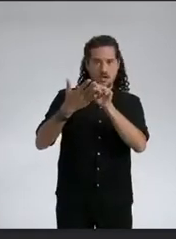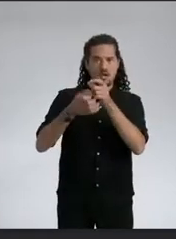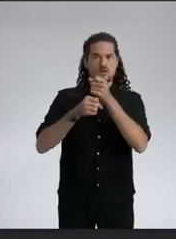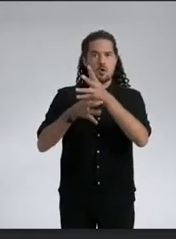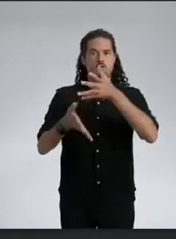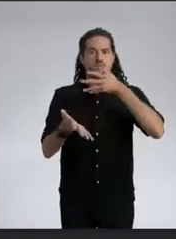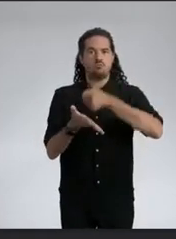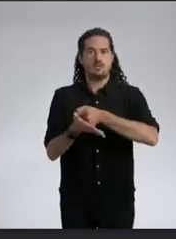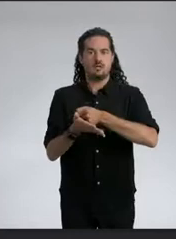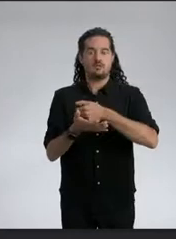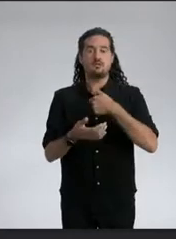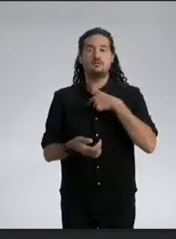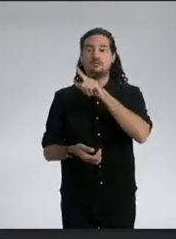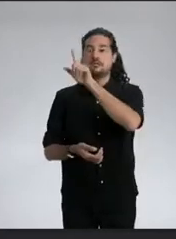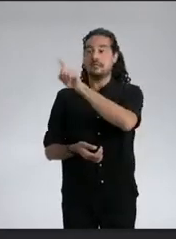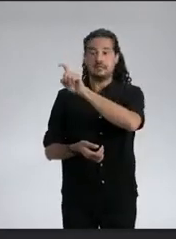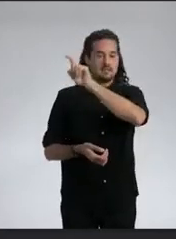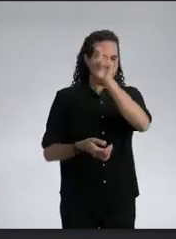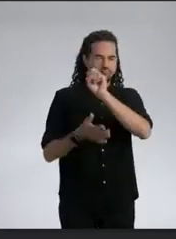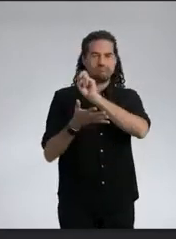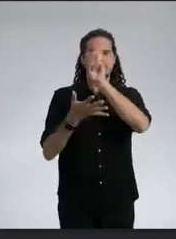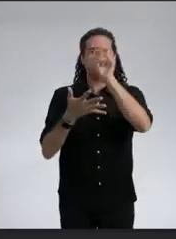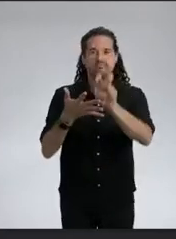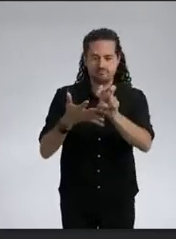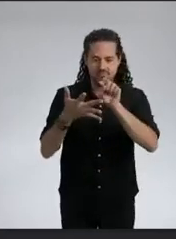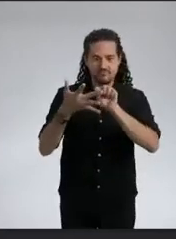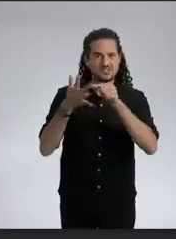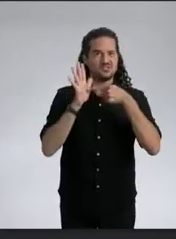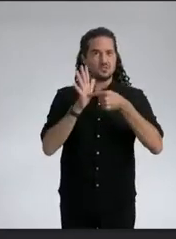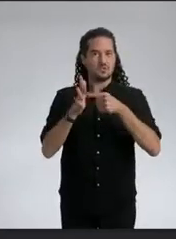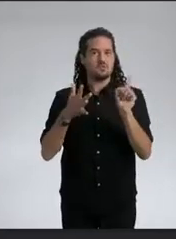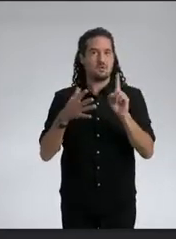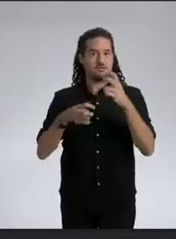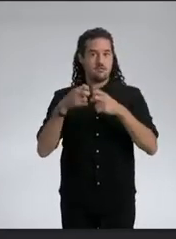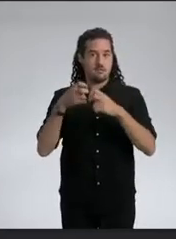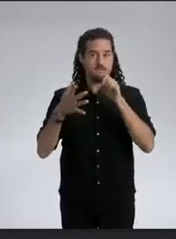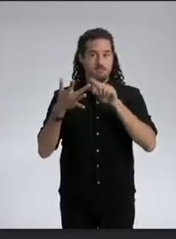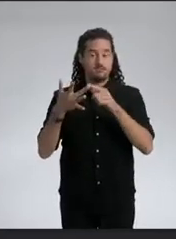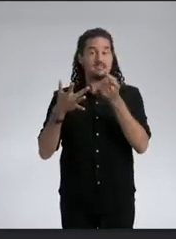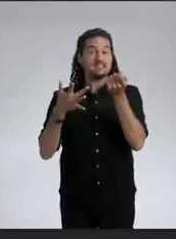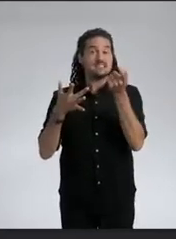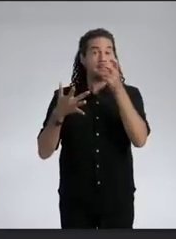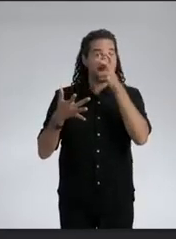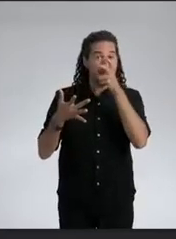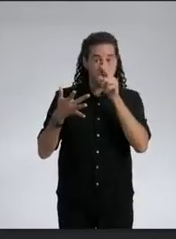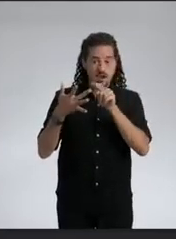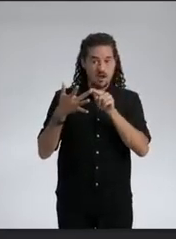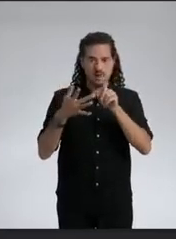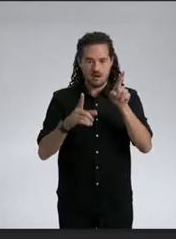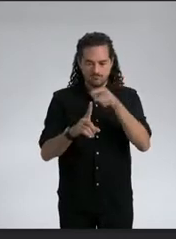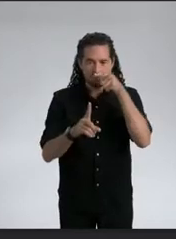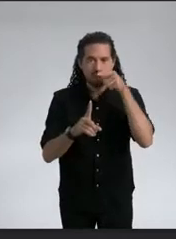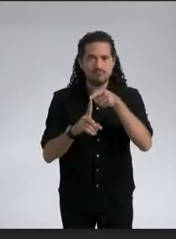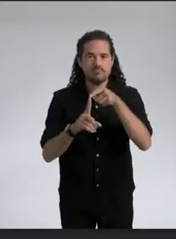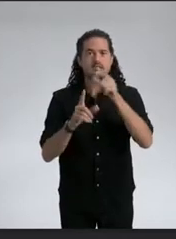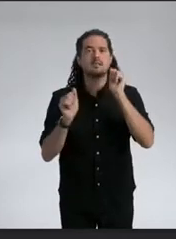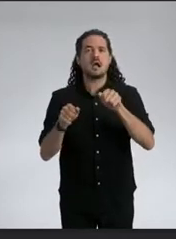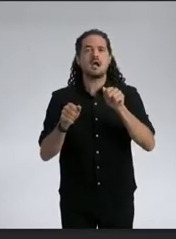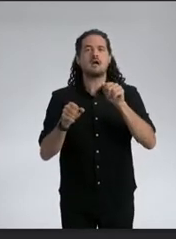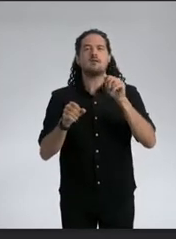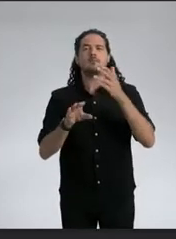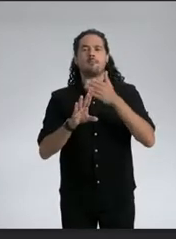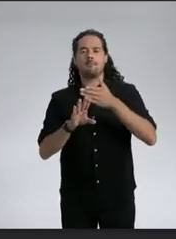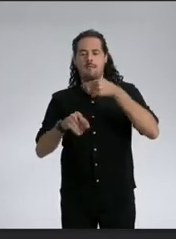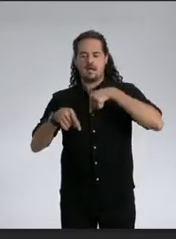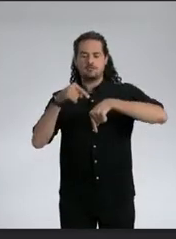open it in my project. The debug navigator has the full backtrace. My source editor highlights the